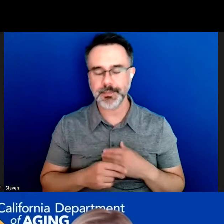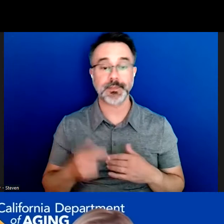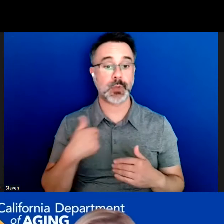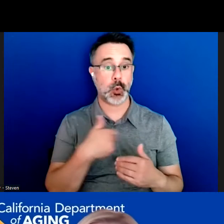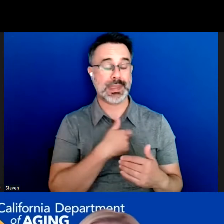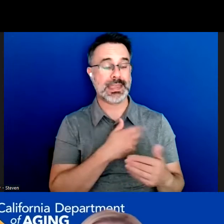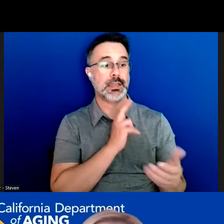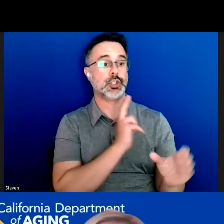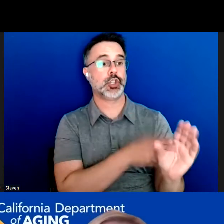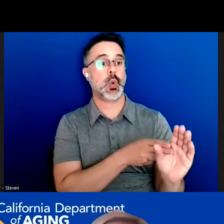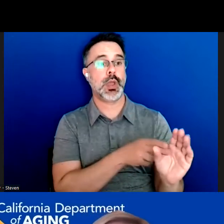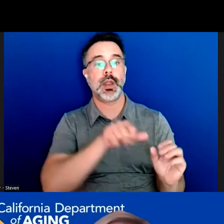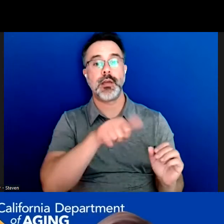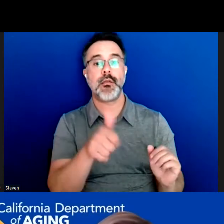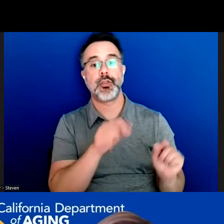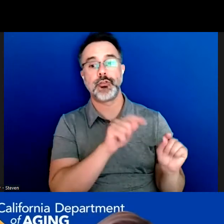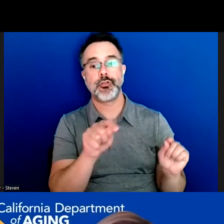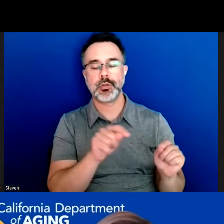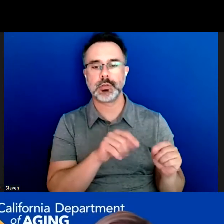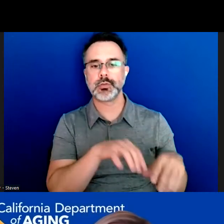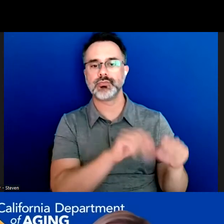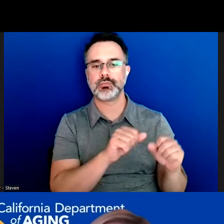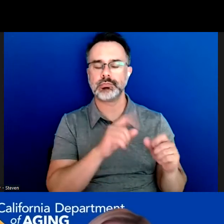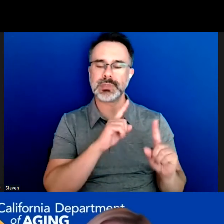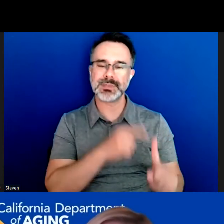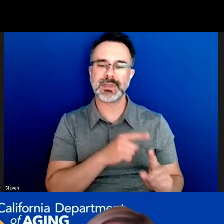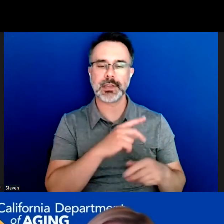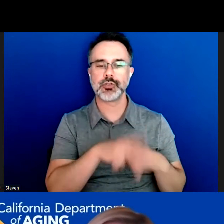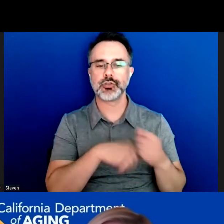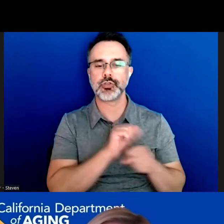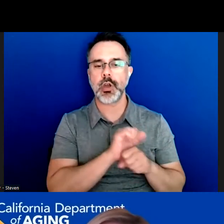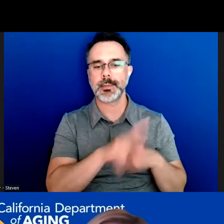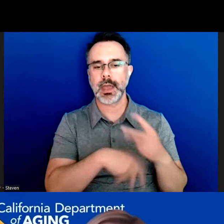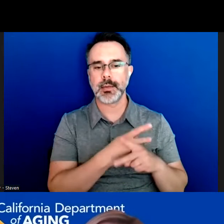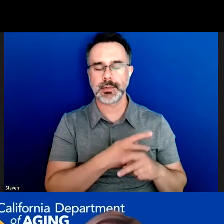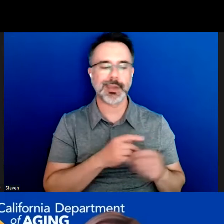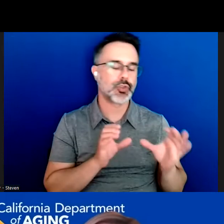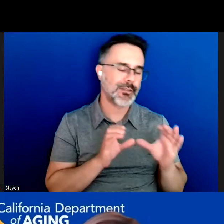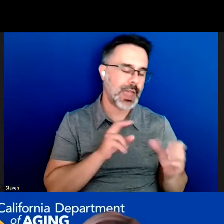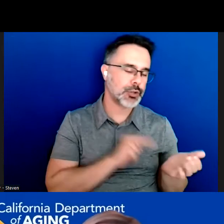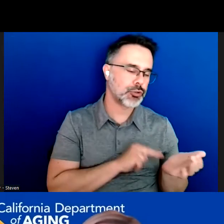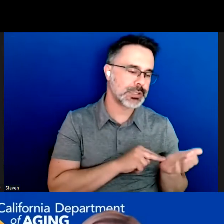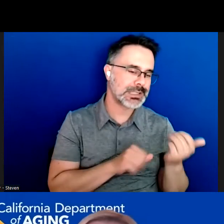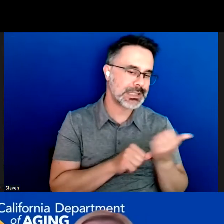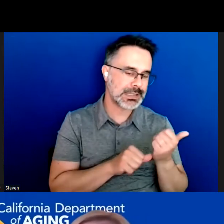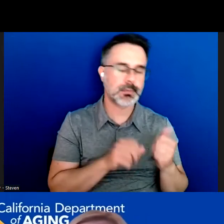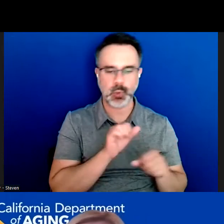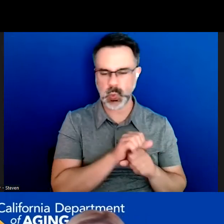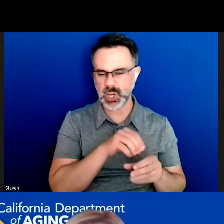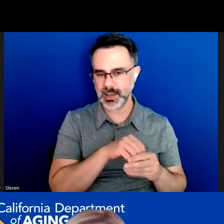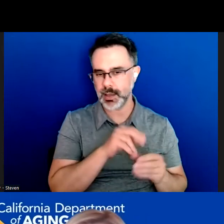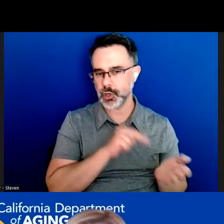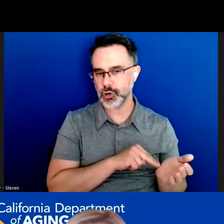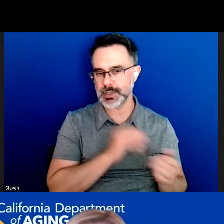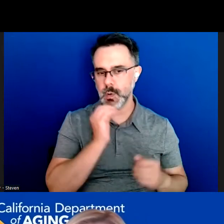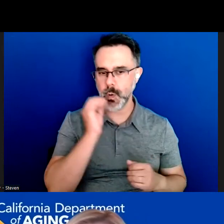others who are working on specific job types, such as certified nurse assistants who work in nursing homes, Department of